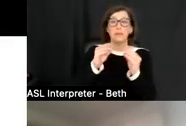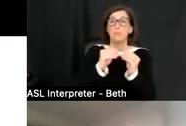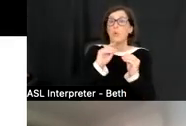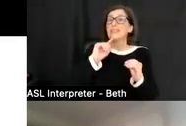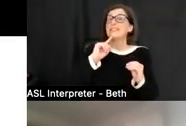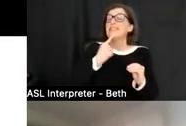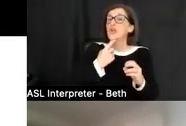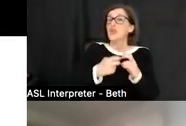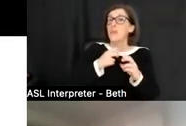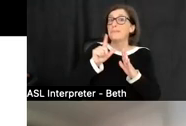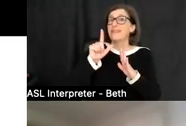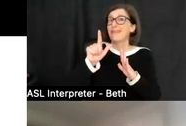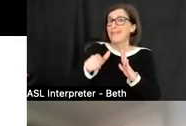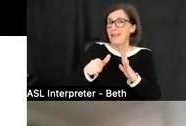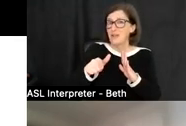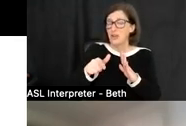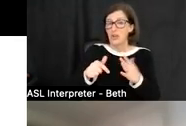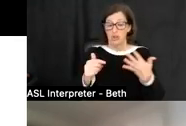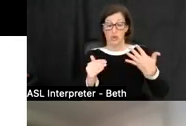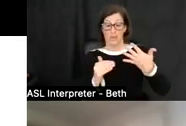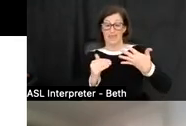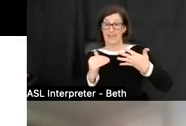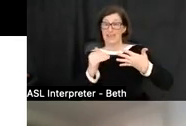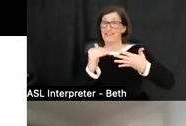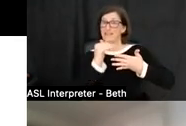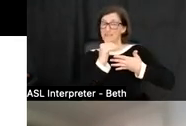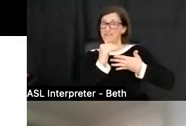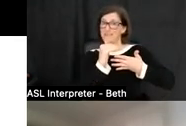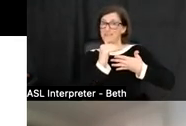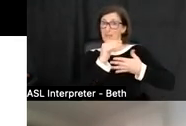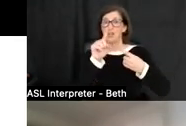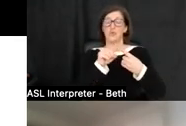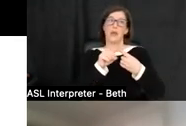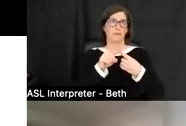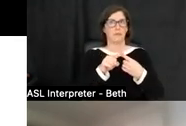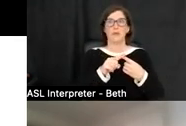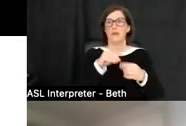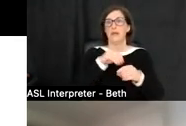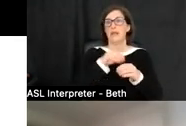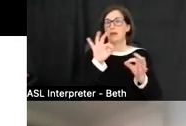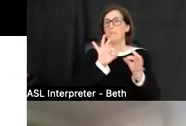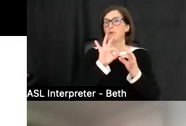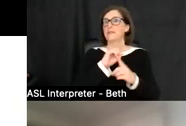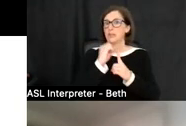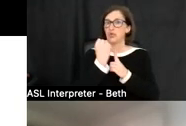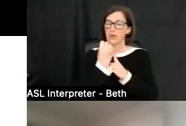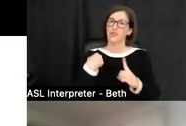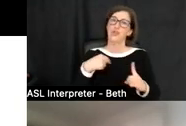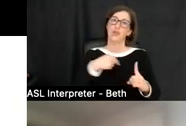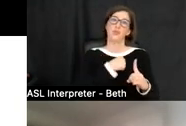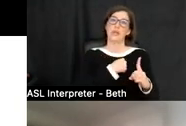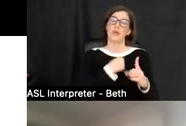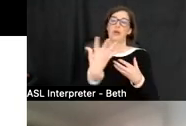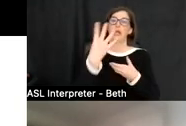serious problems? So this is the steps at where ideally we would be